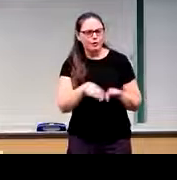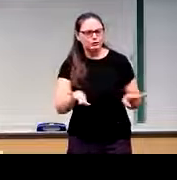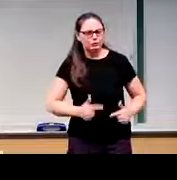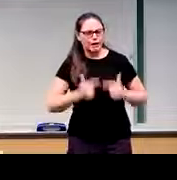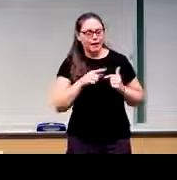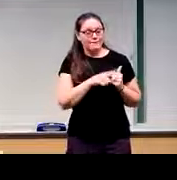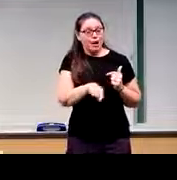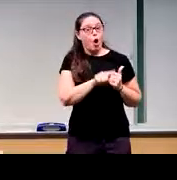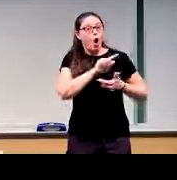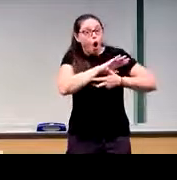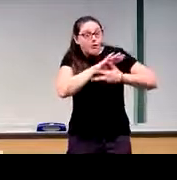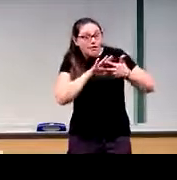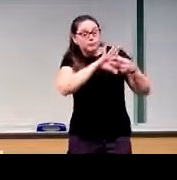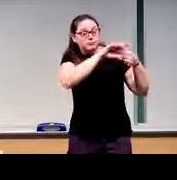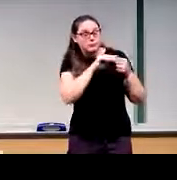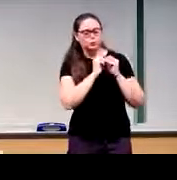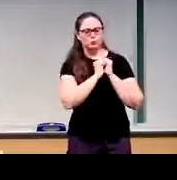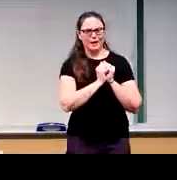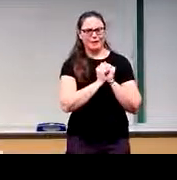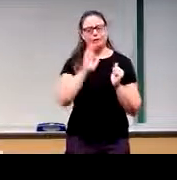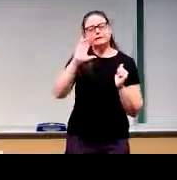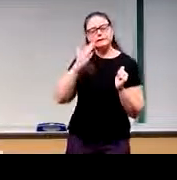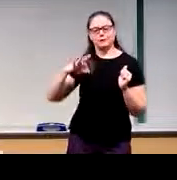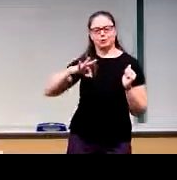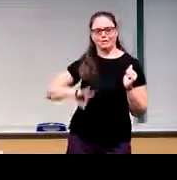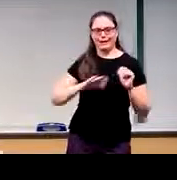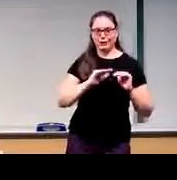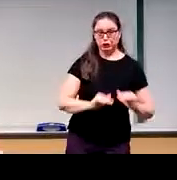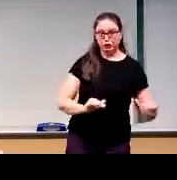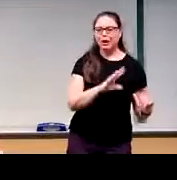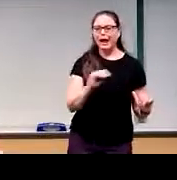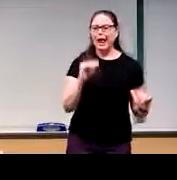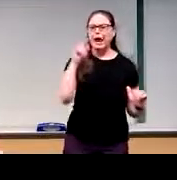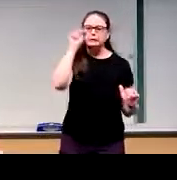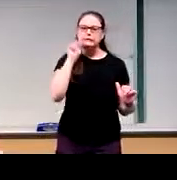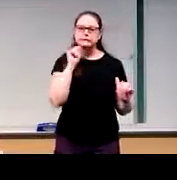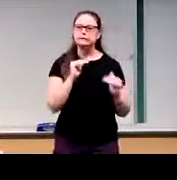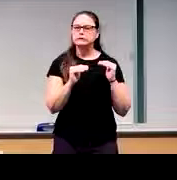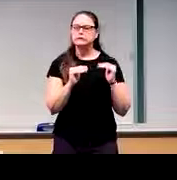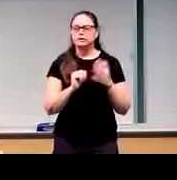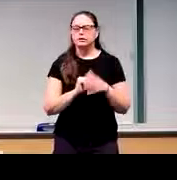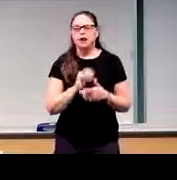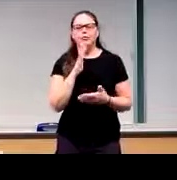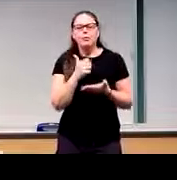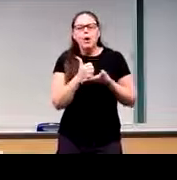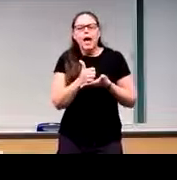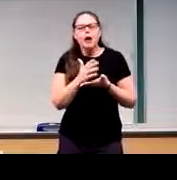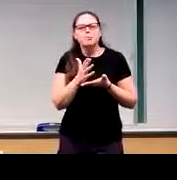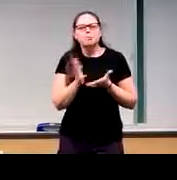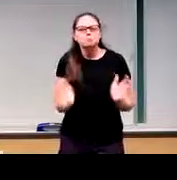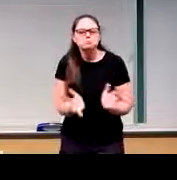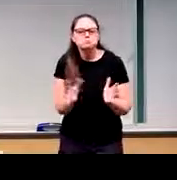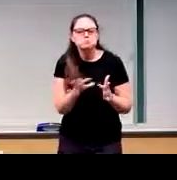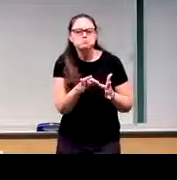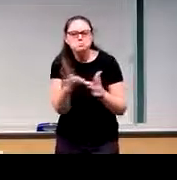people together appear to benefit children and adolescents and facilitate adaptation across